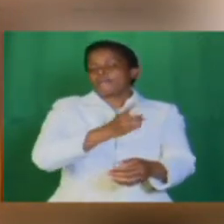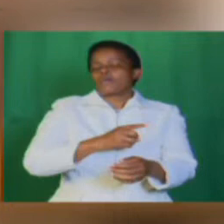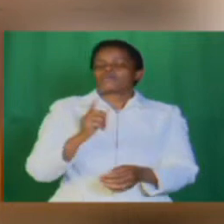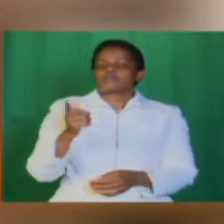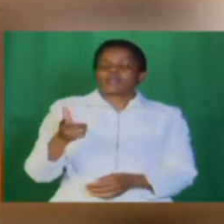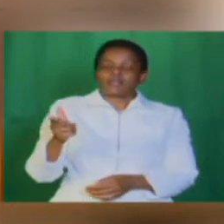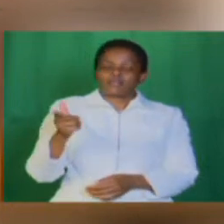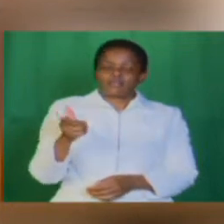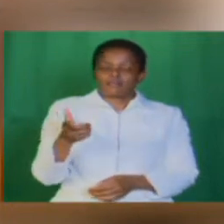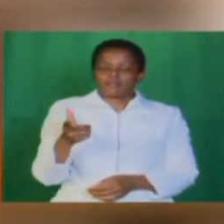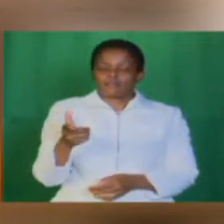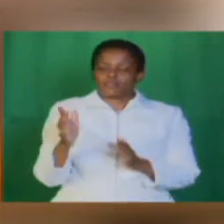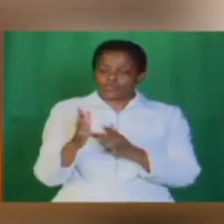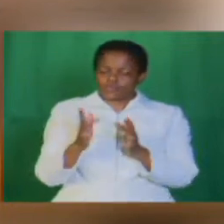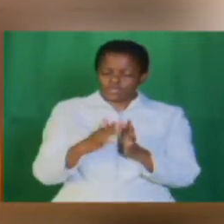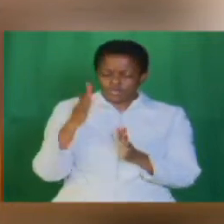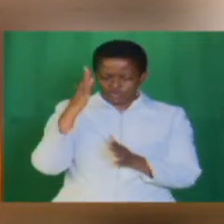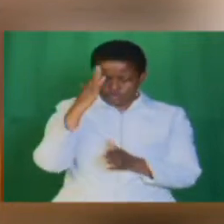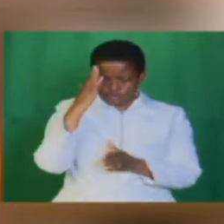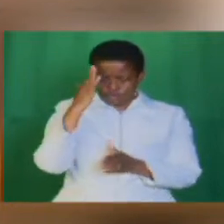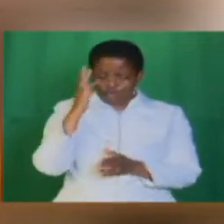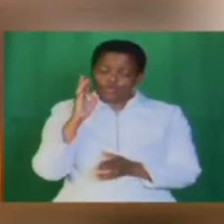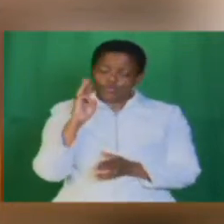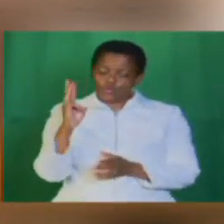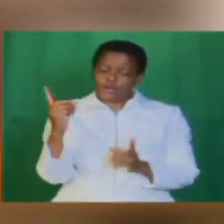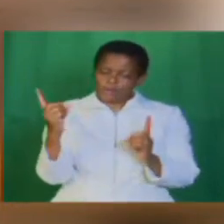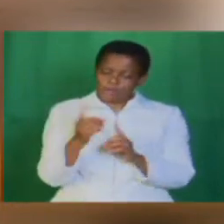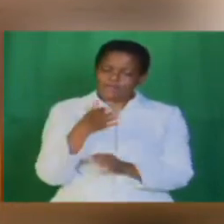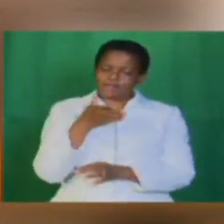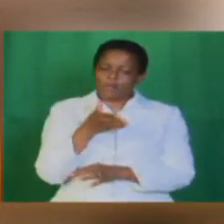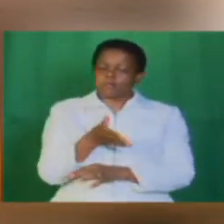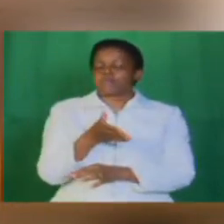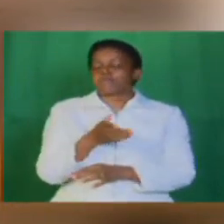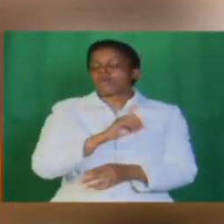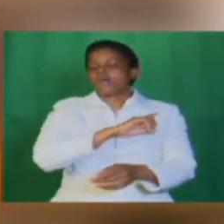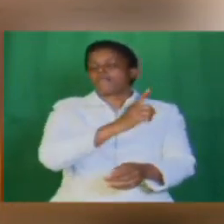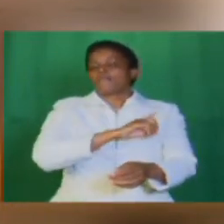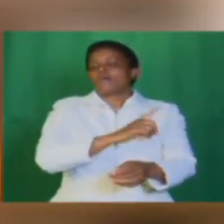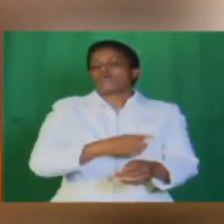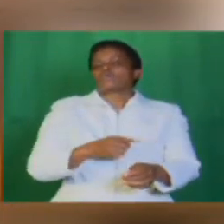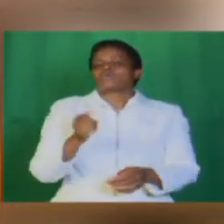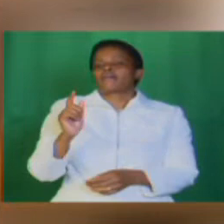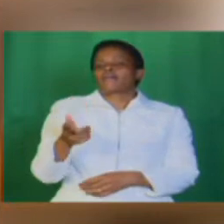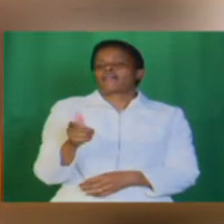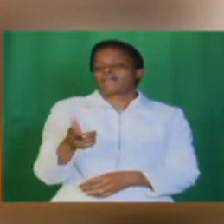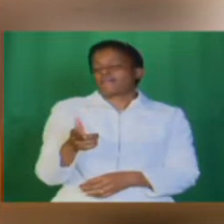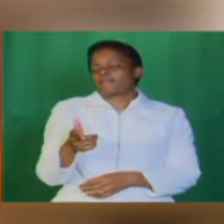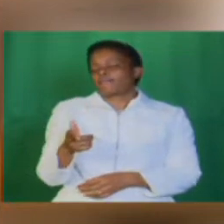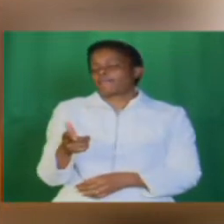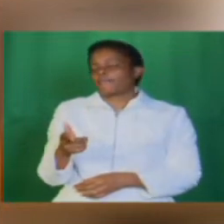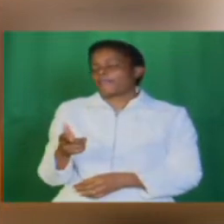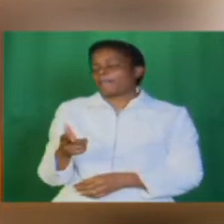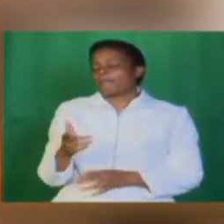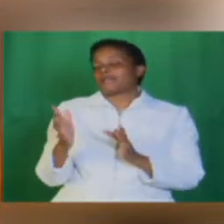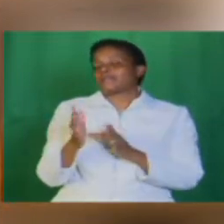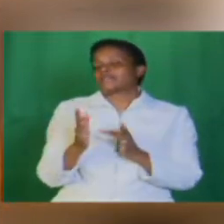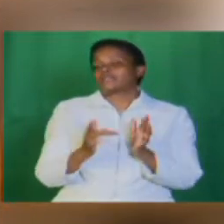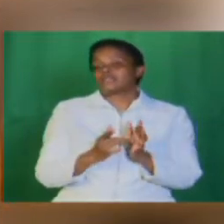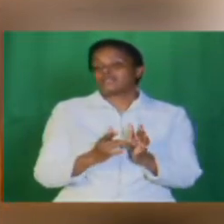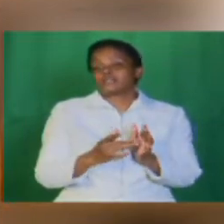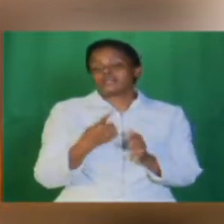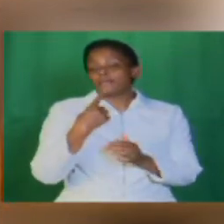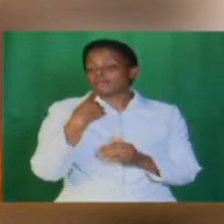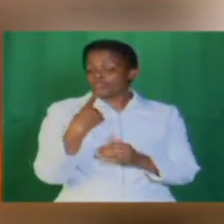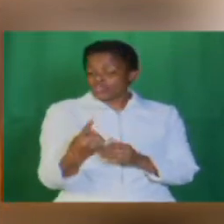instructed them to go there. So he appeared to them here in Galilee, where he commissioned them to go